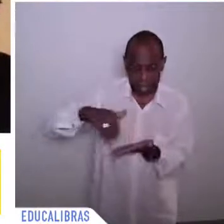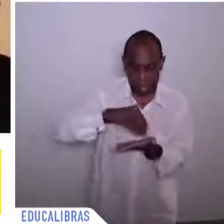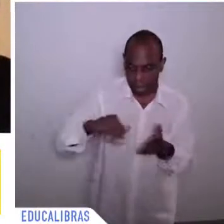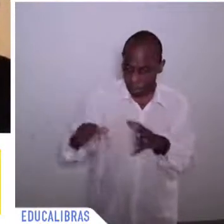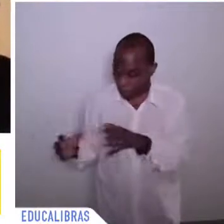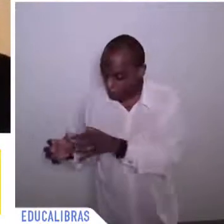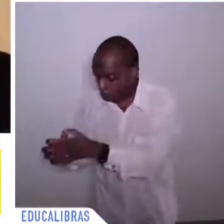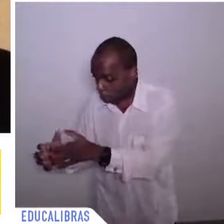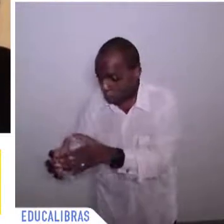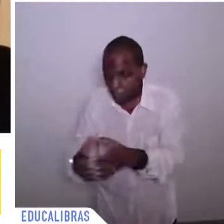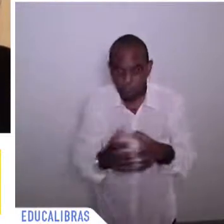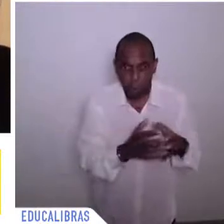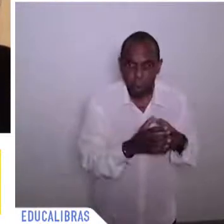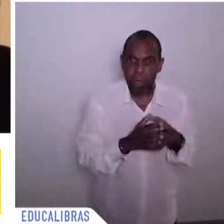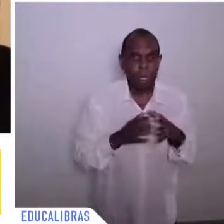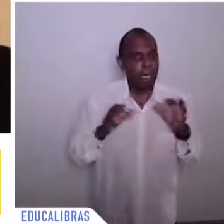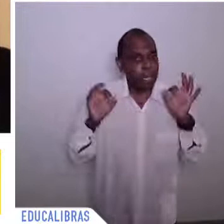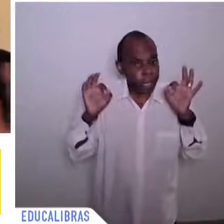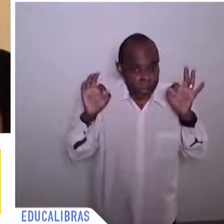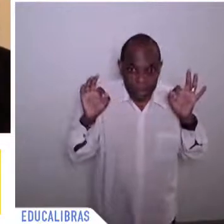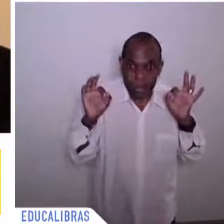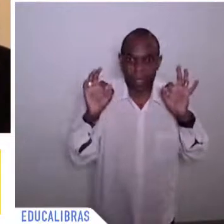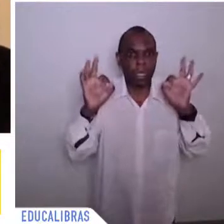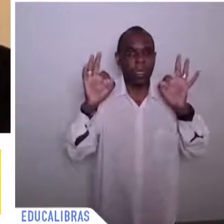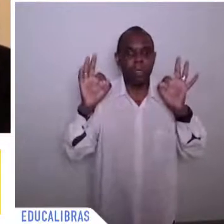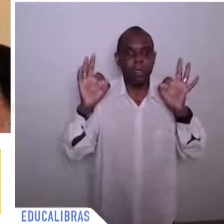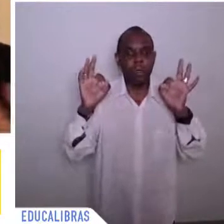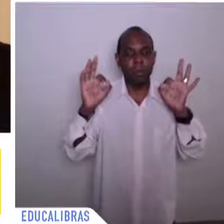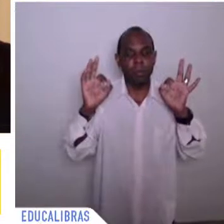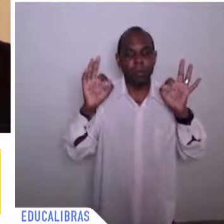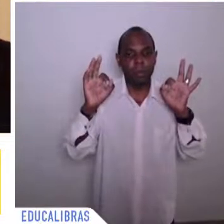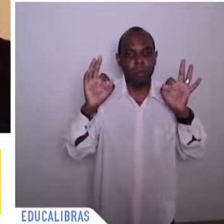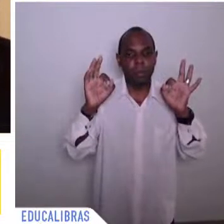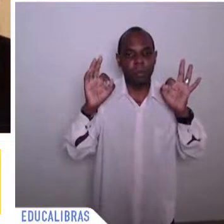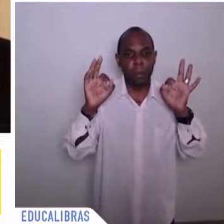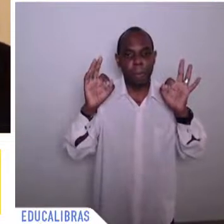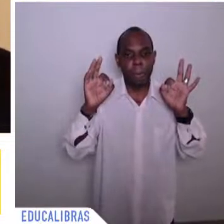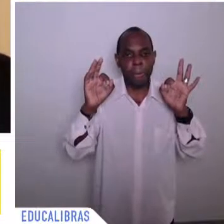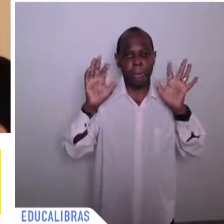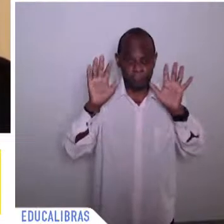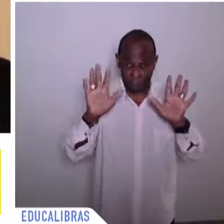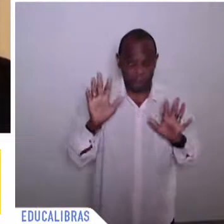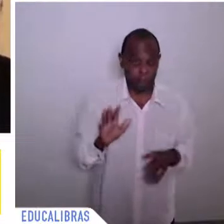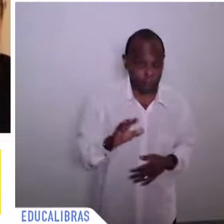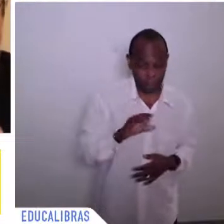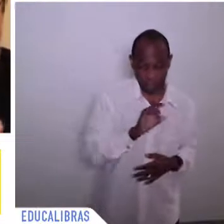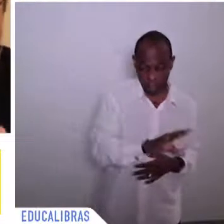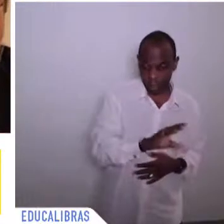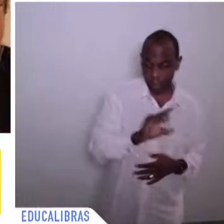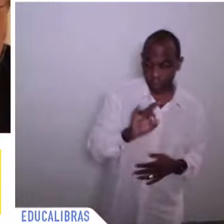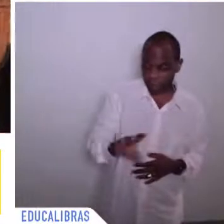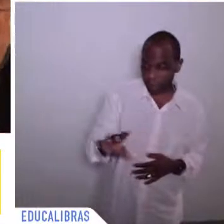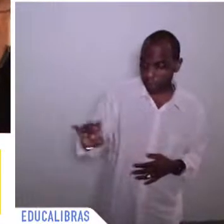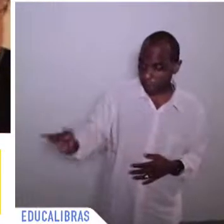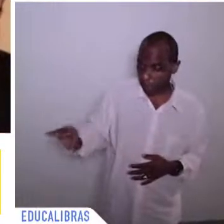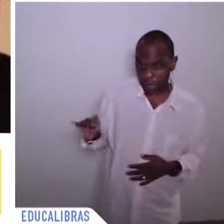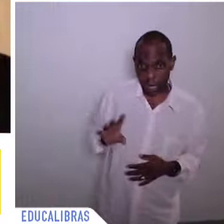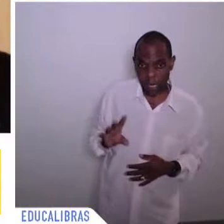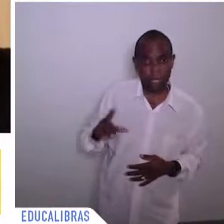Dalmo Dallari, we had a group of secretaries that was fantastic and even scary, but they all had